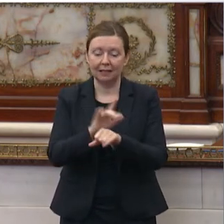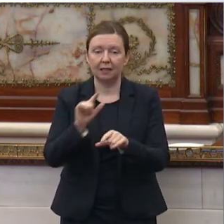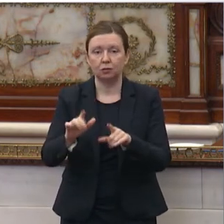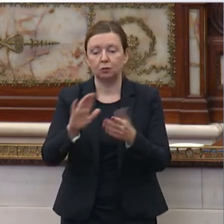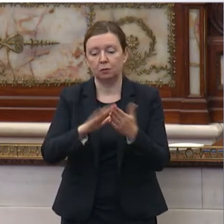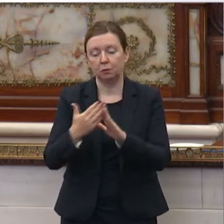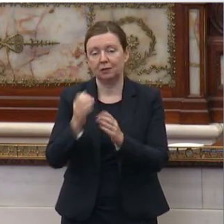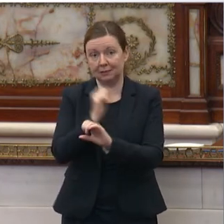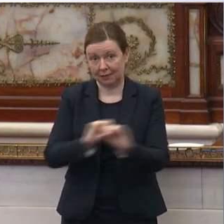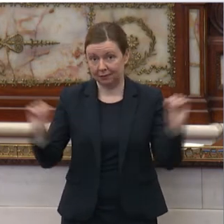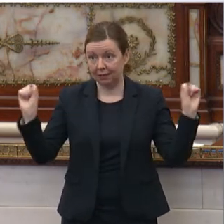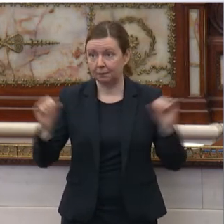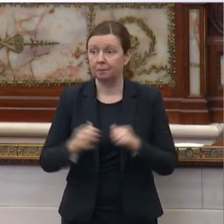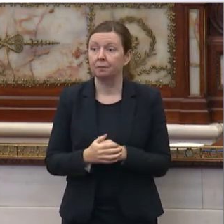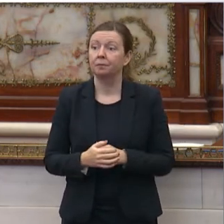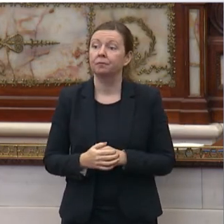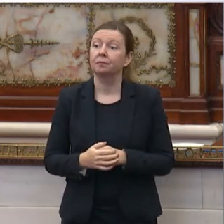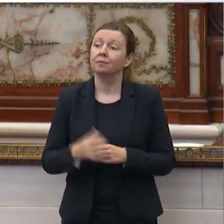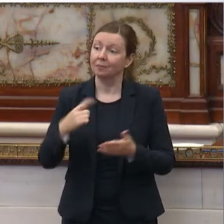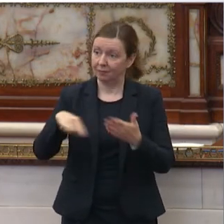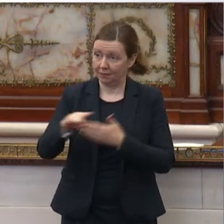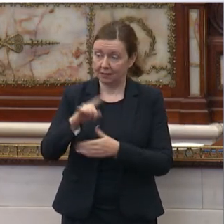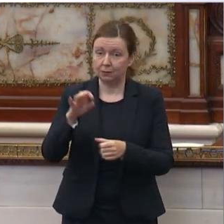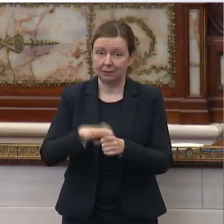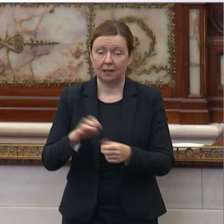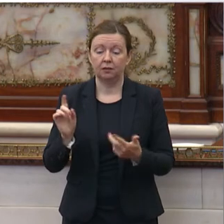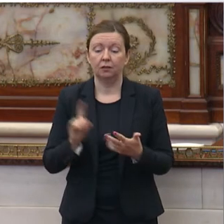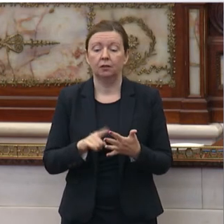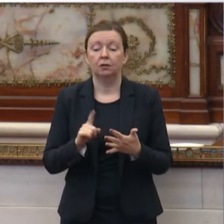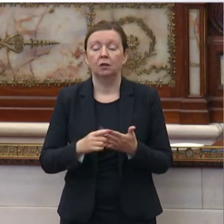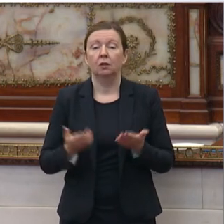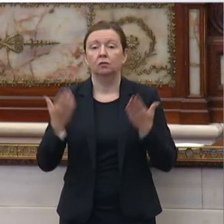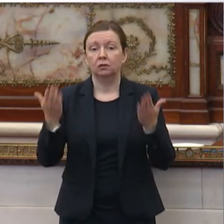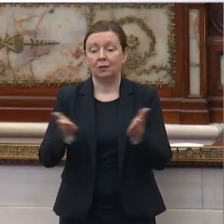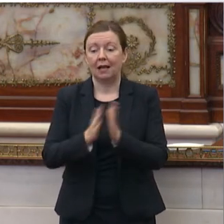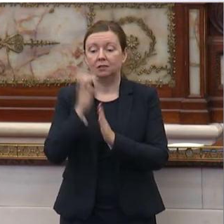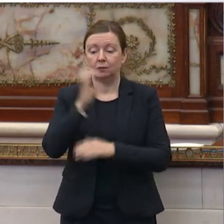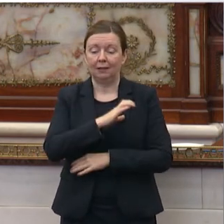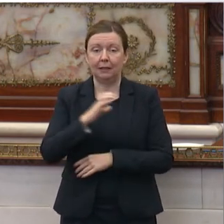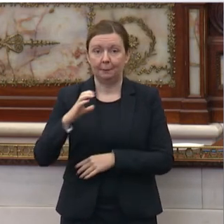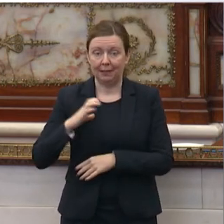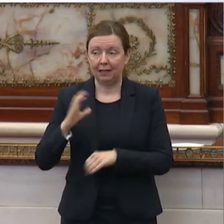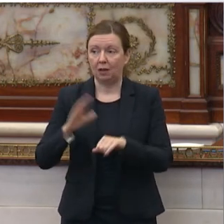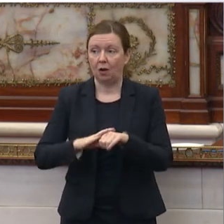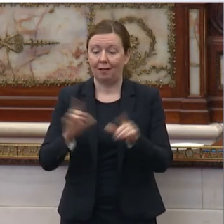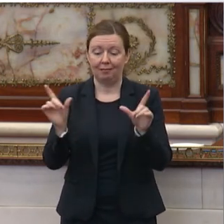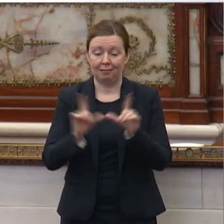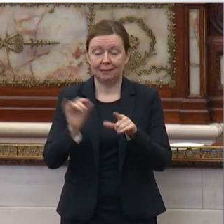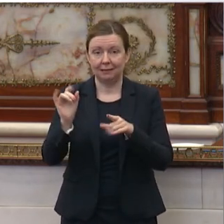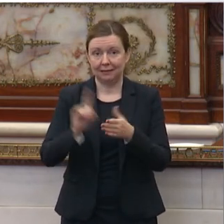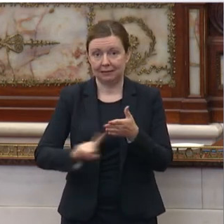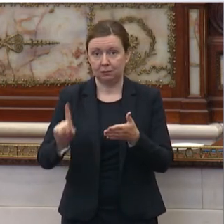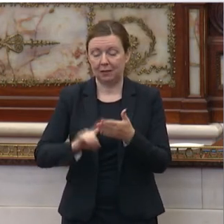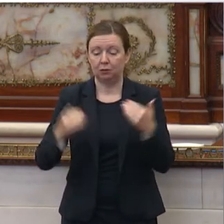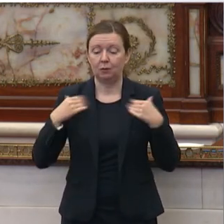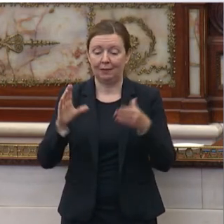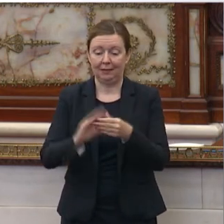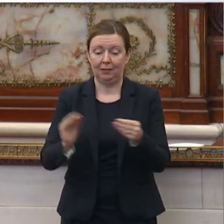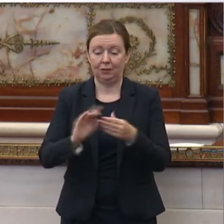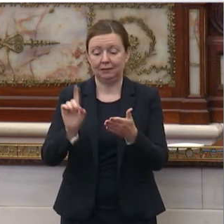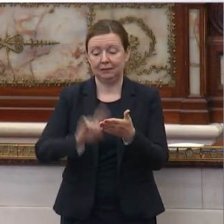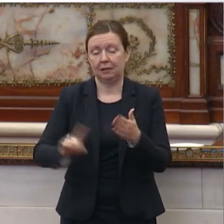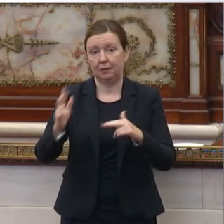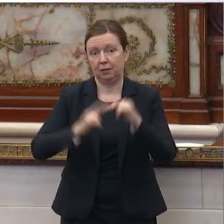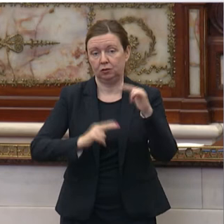safety. Next week's calendar. And a resolution calling on the committee on licenses and inspections to hold hearings examining